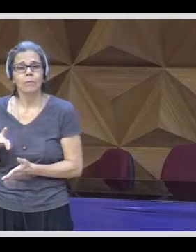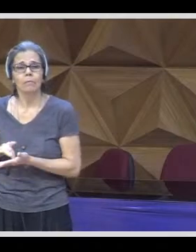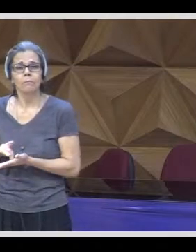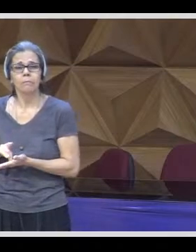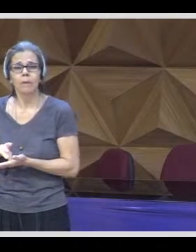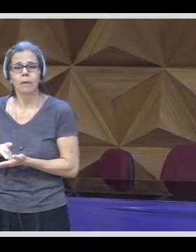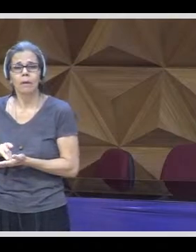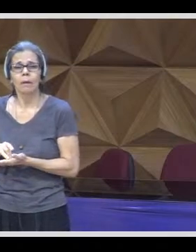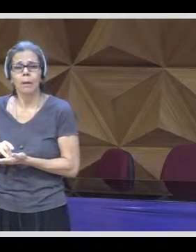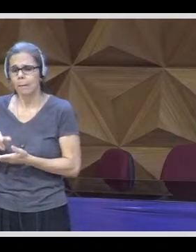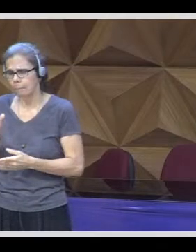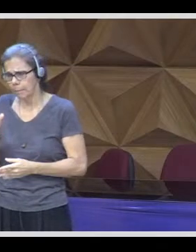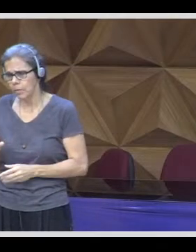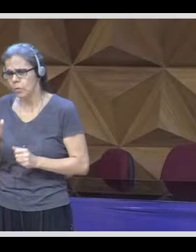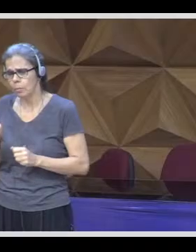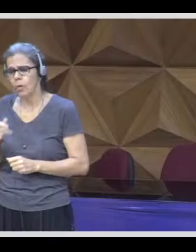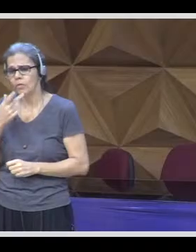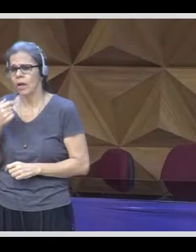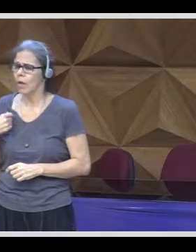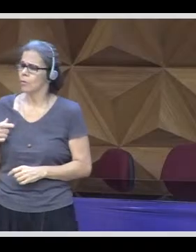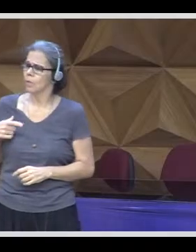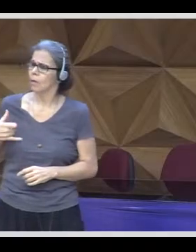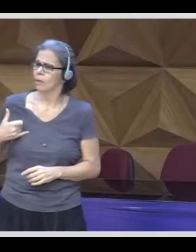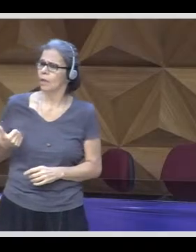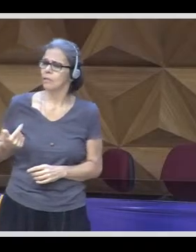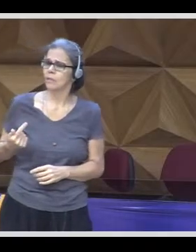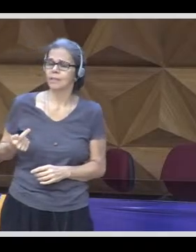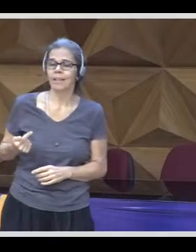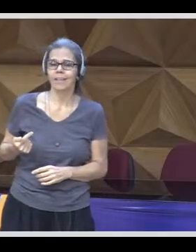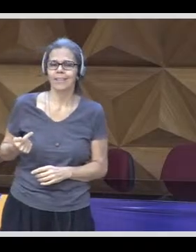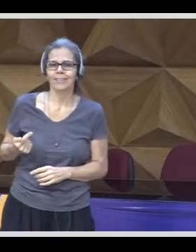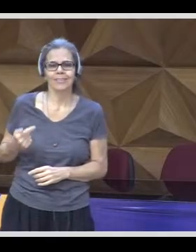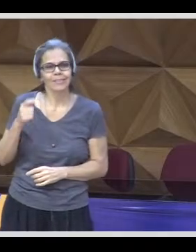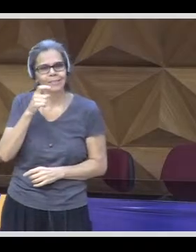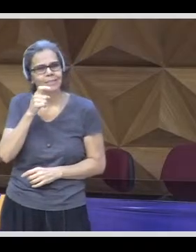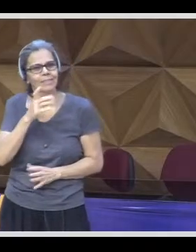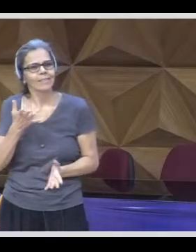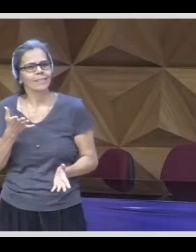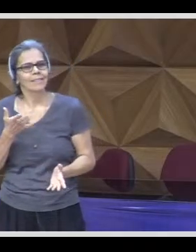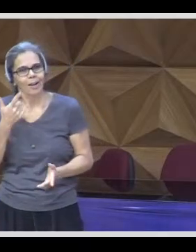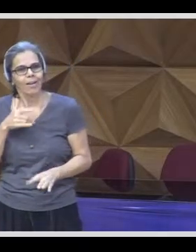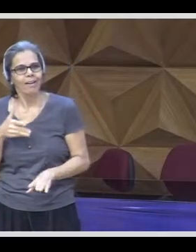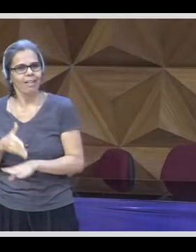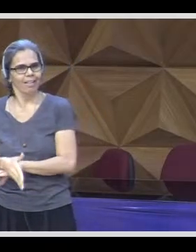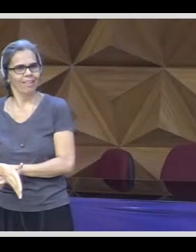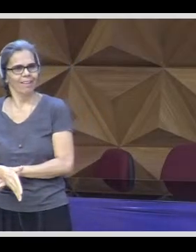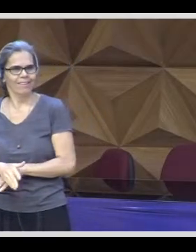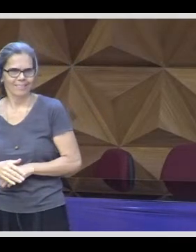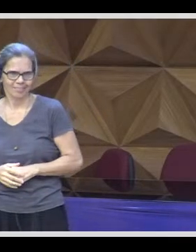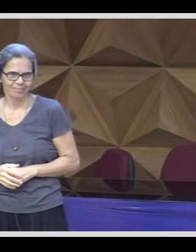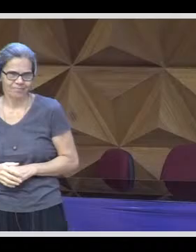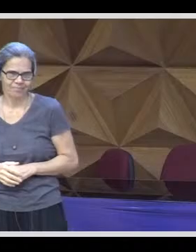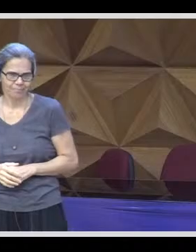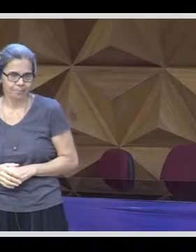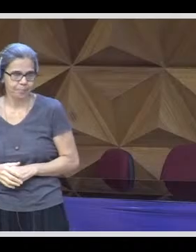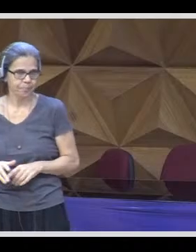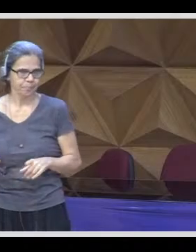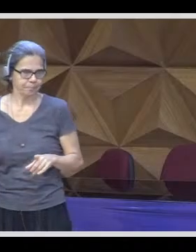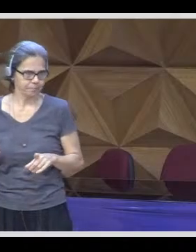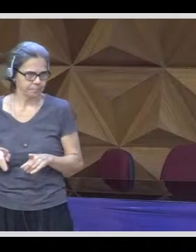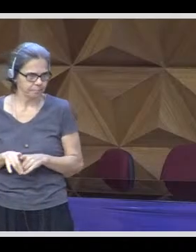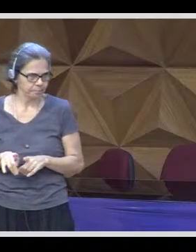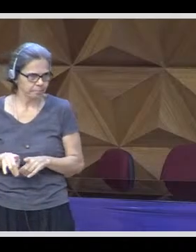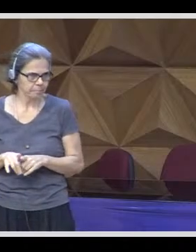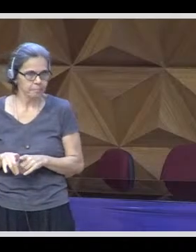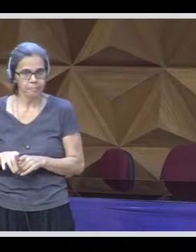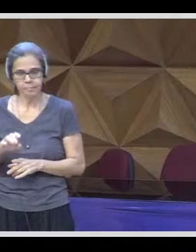thing that Twitch has is the CCLs, which is content classification labels. The streamer can choose to